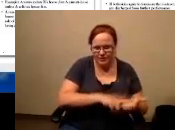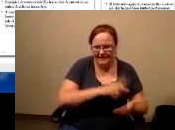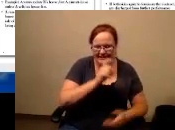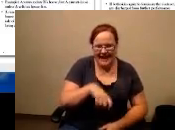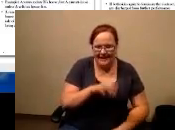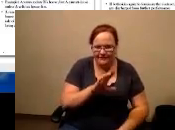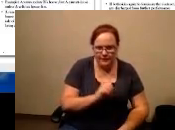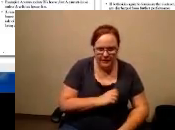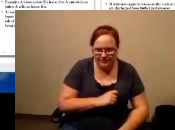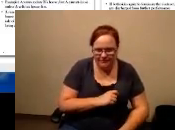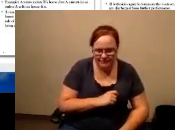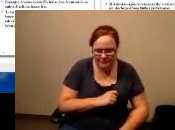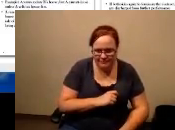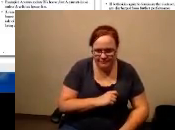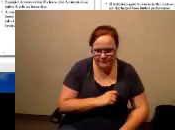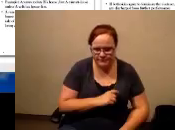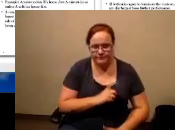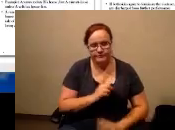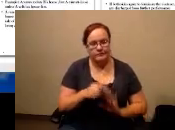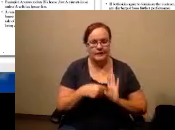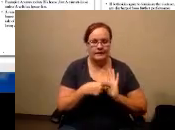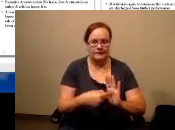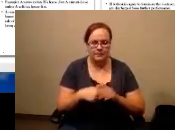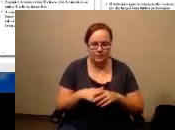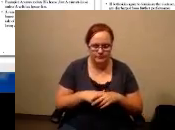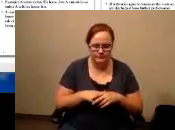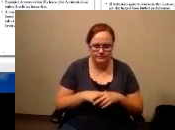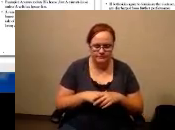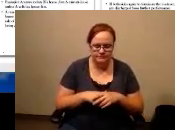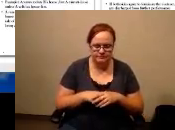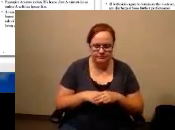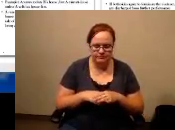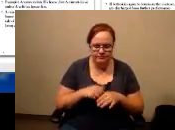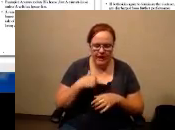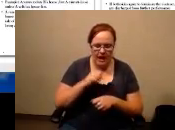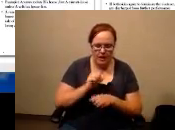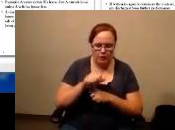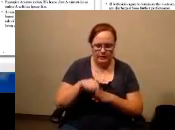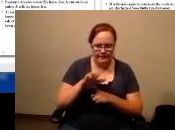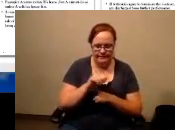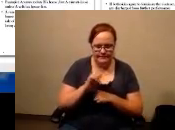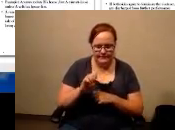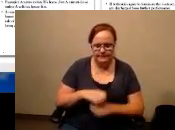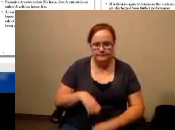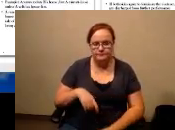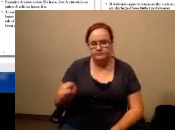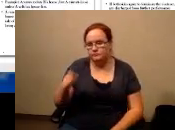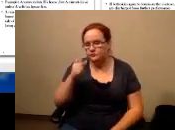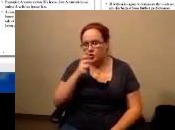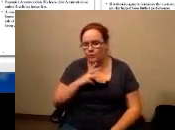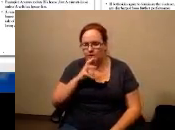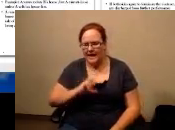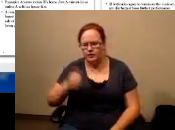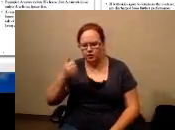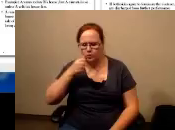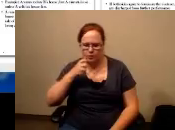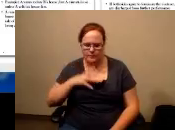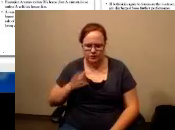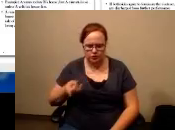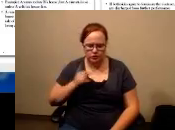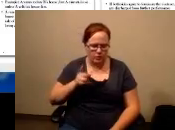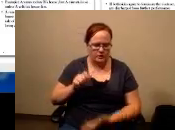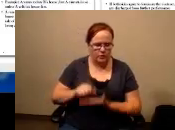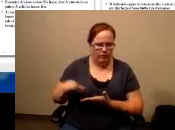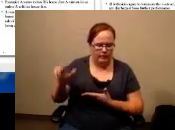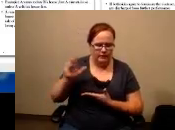be? Here's the example. It's a case I worked on. A woman, an elderly woman who was quite